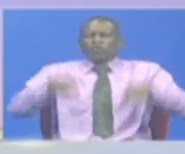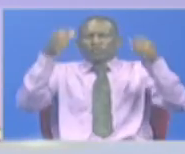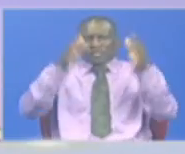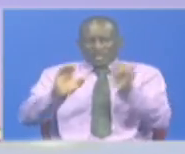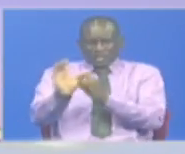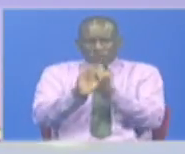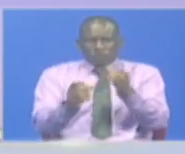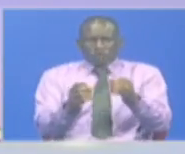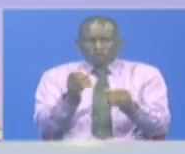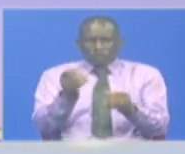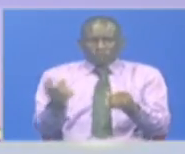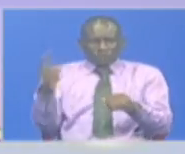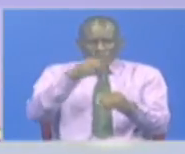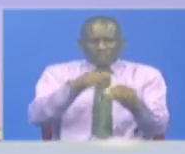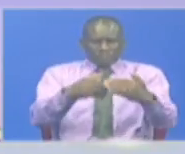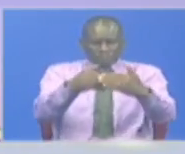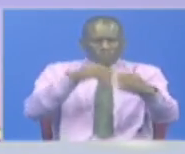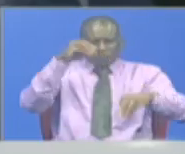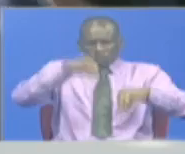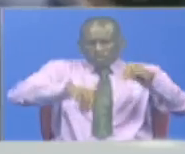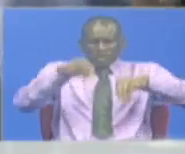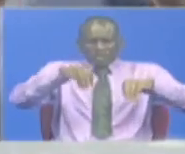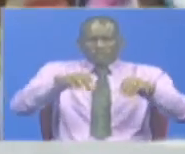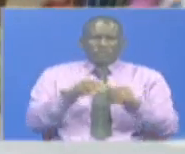ahead of key elections.